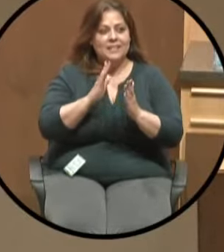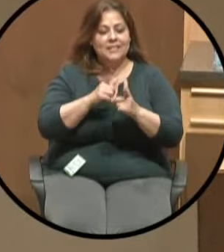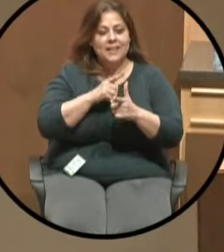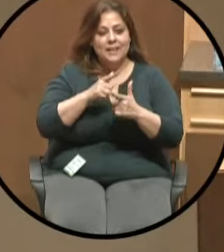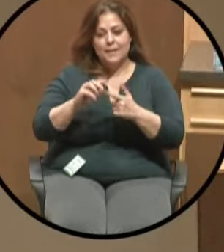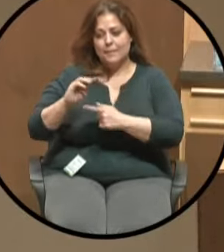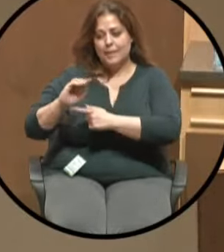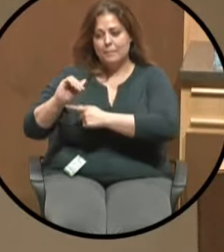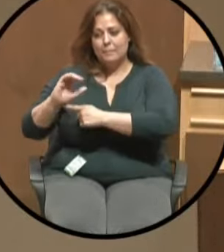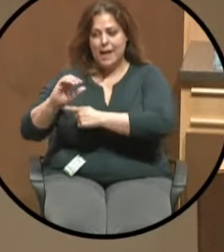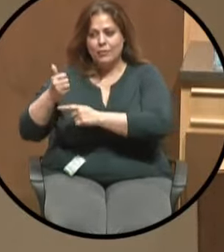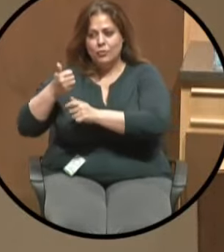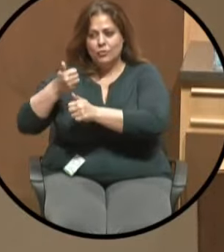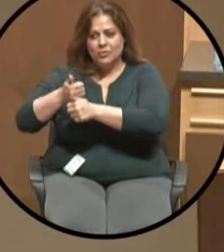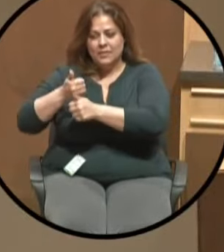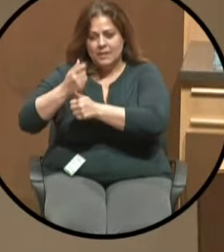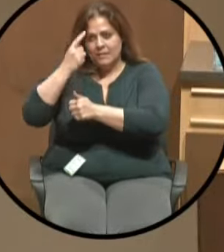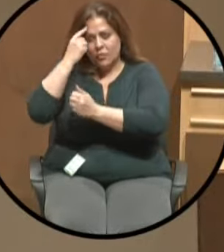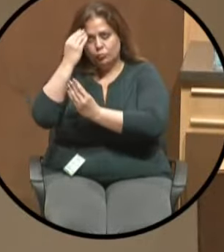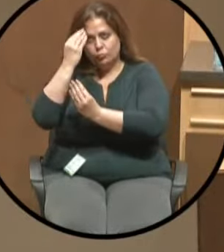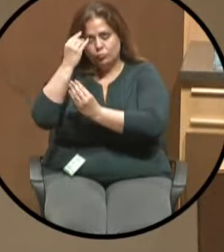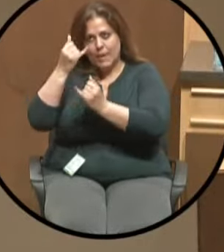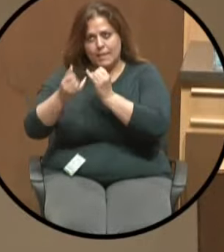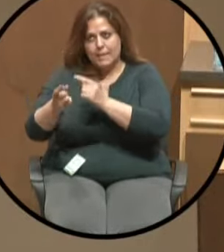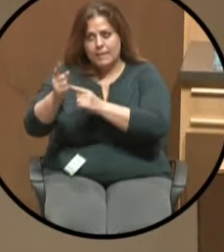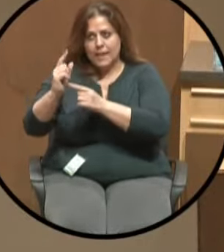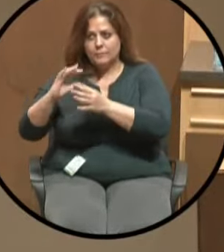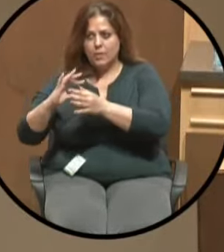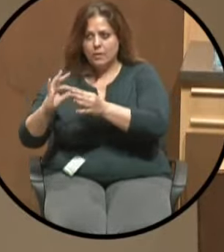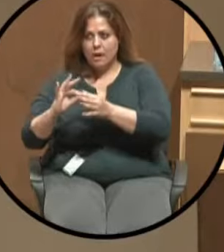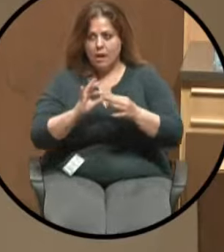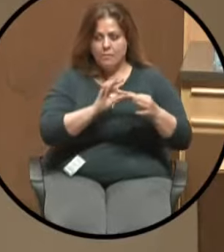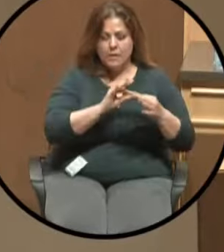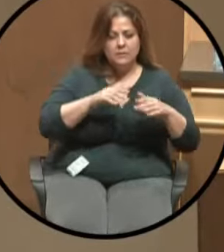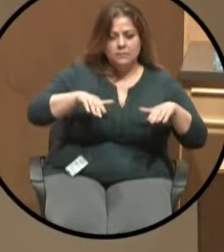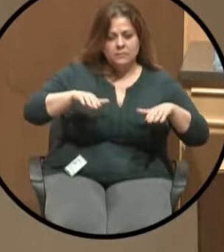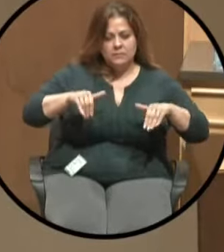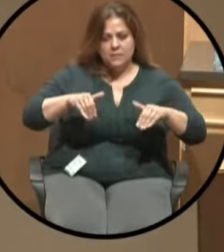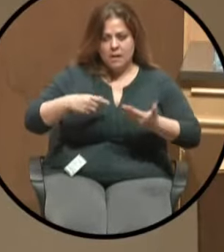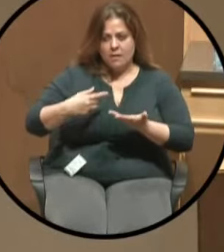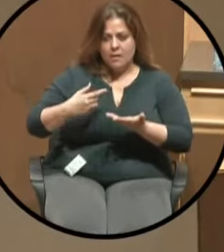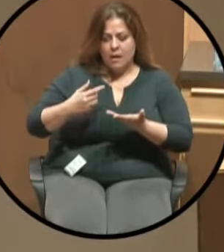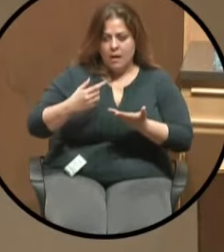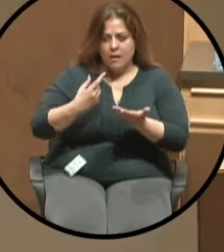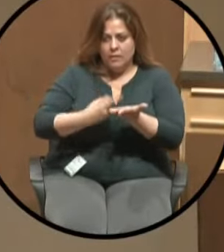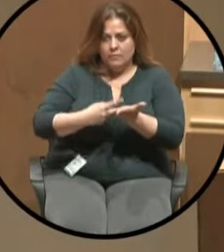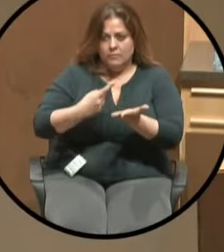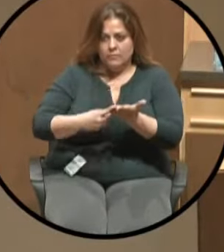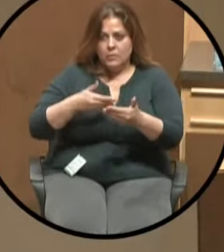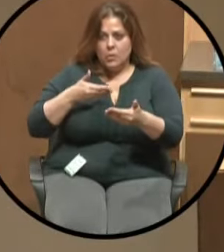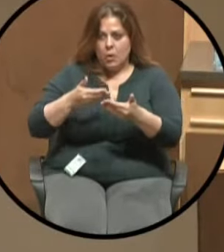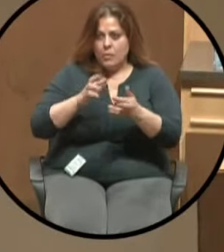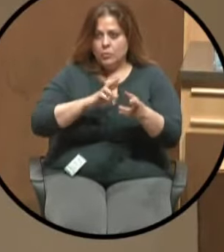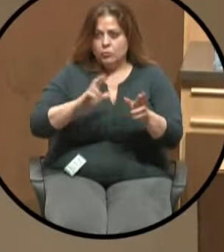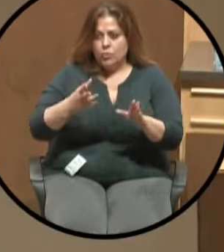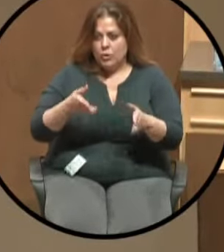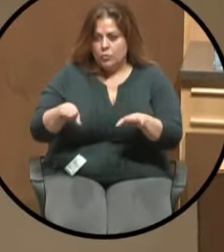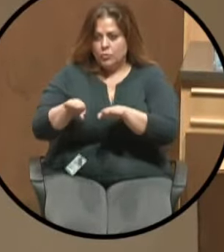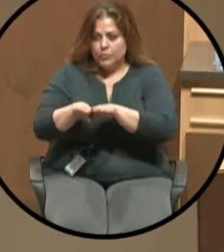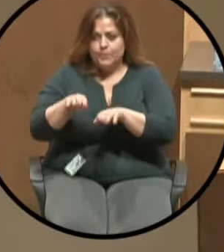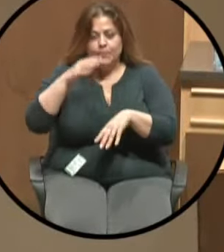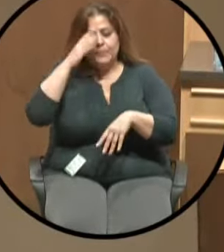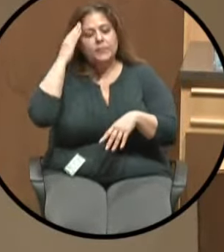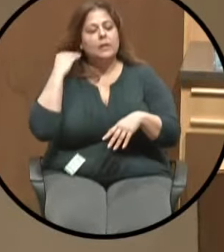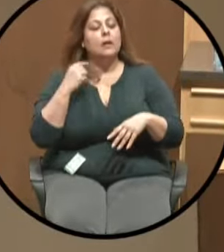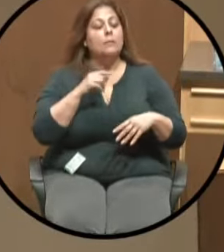to be thinking of any last-minute comments that we've not actually covered in the question that you'd like to make as we get ready to close out. But this